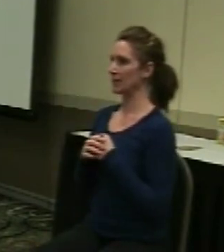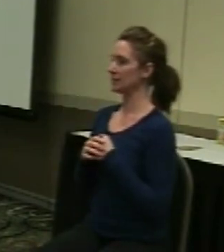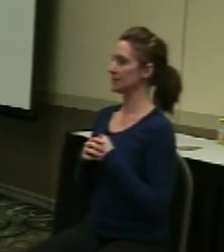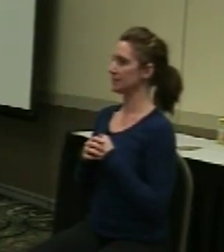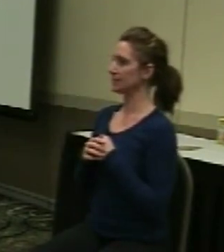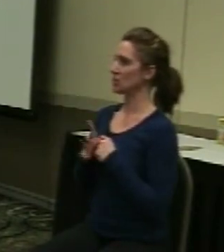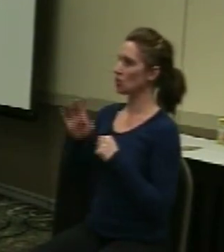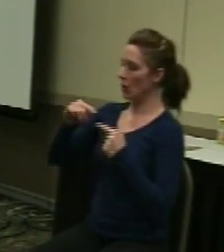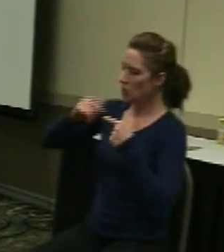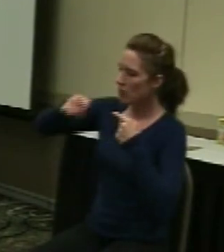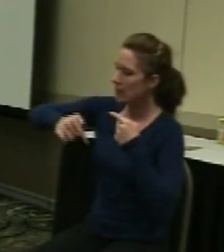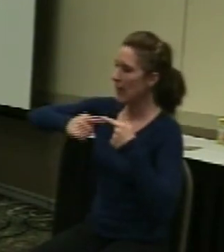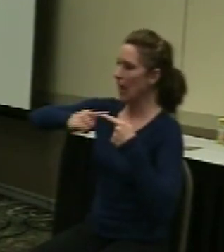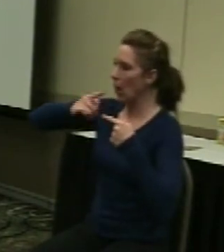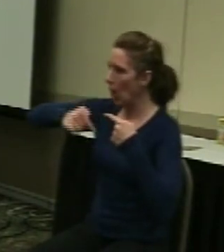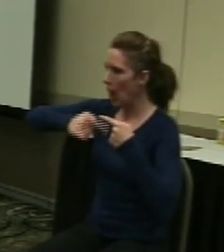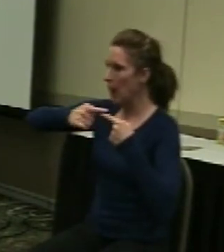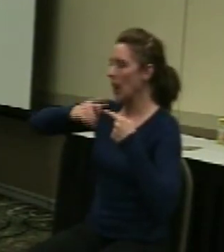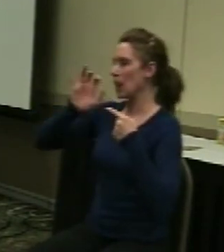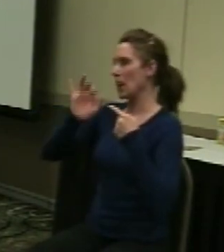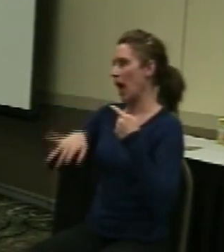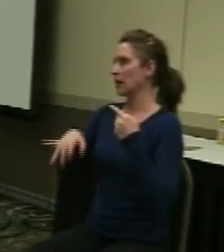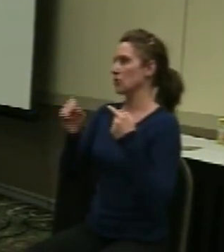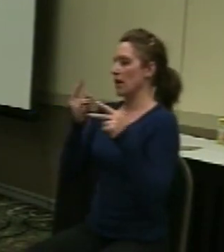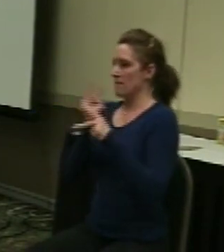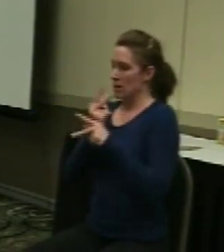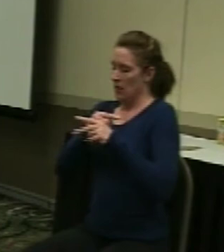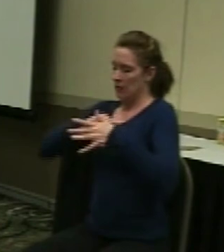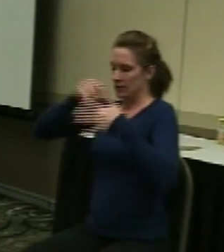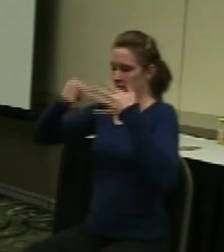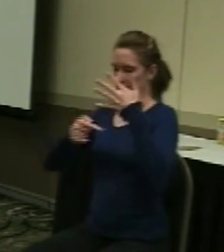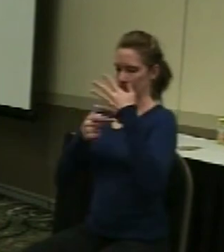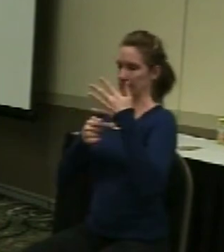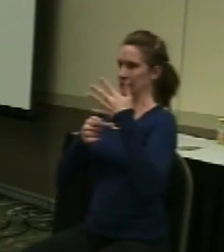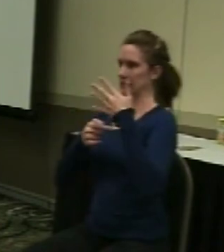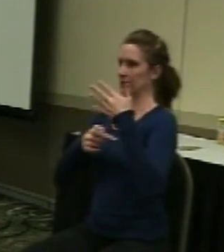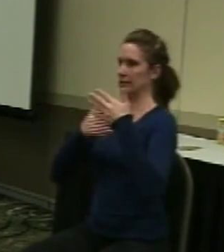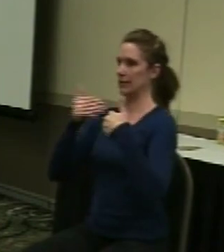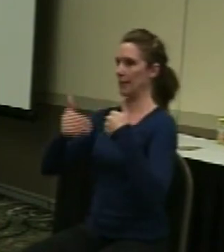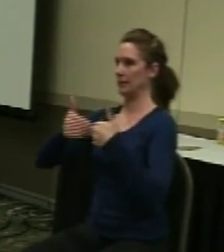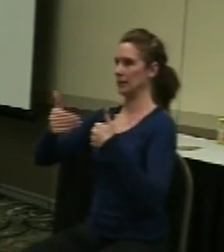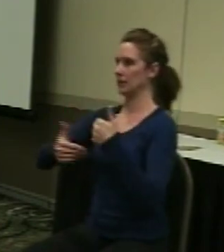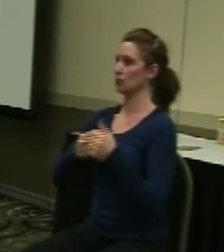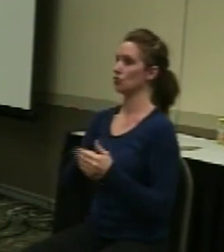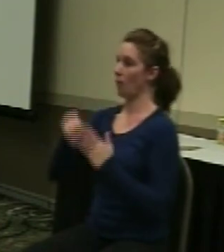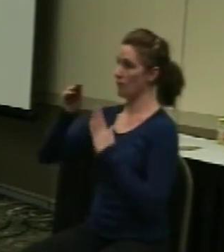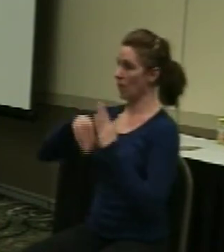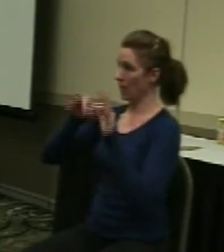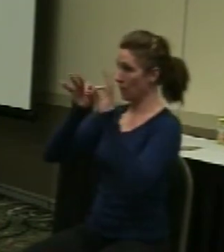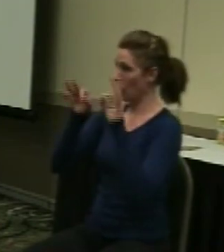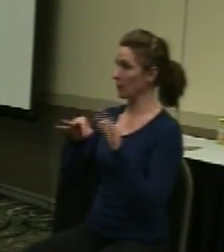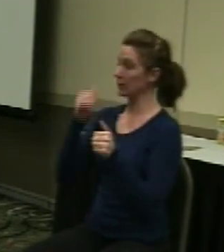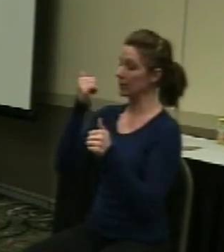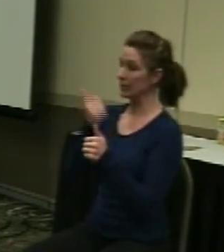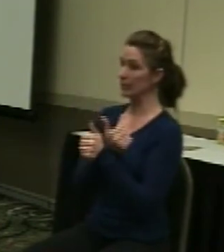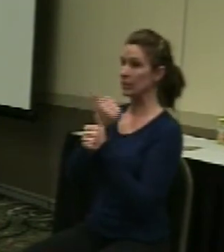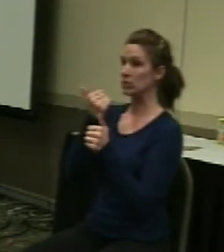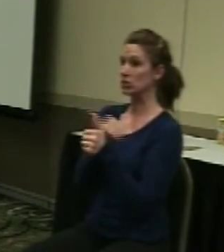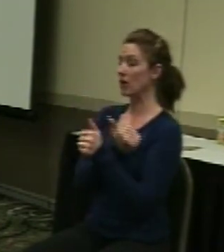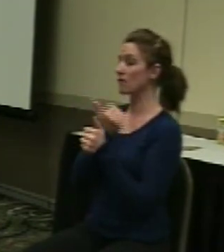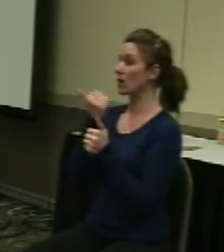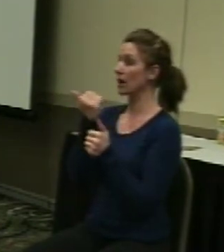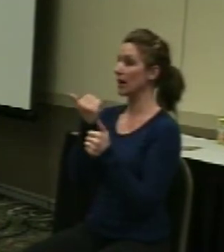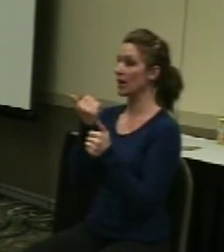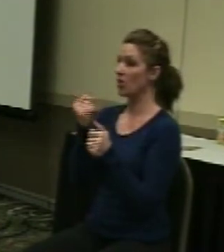wonderful cycle of those 6 steps. So when you are completing those forms, each and every single one of those